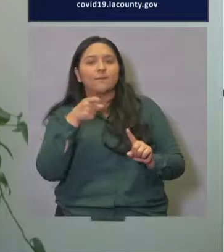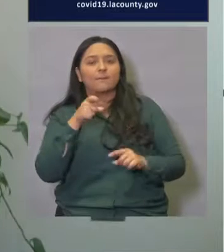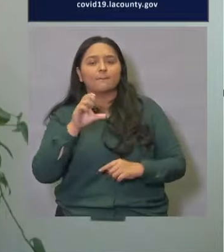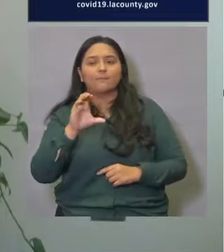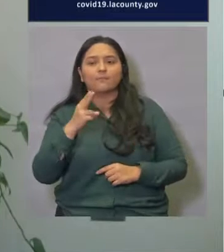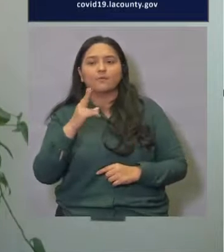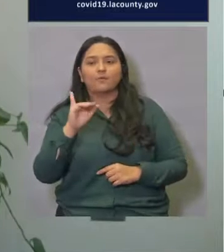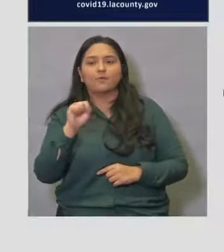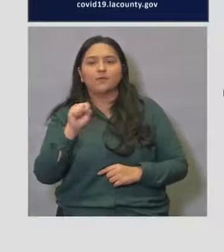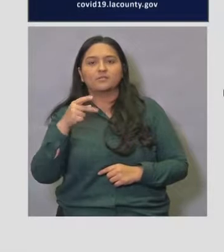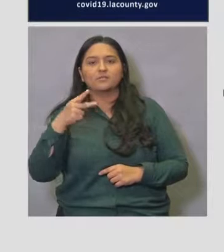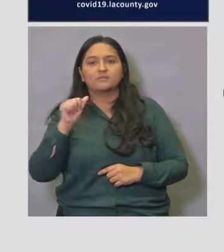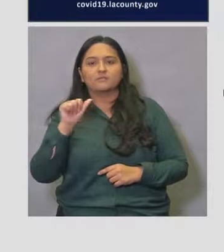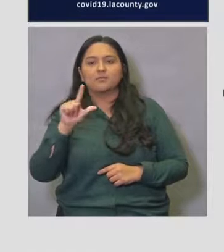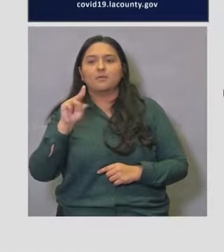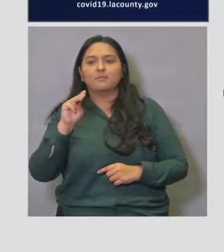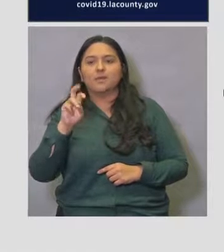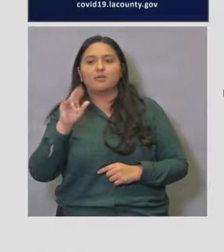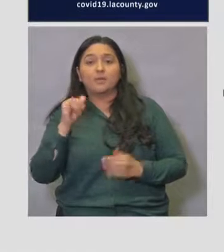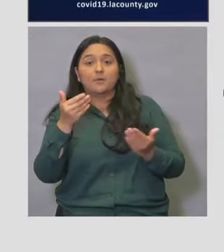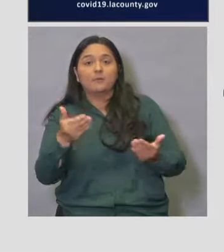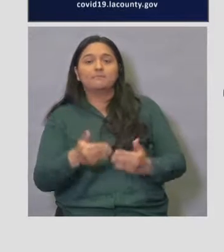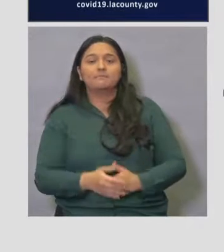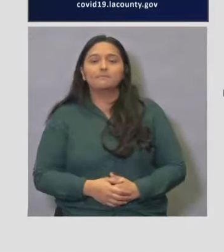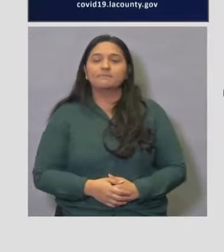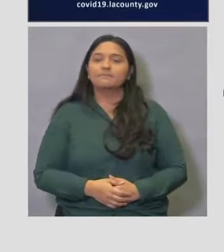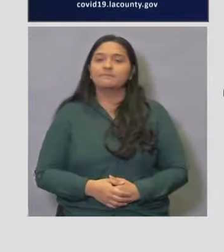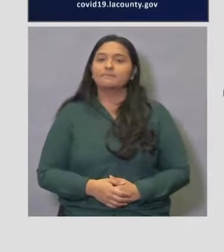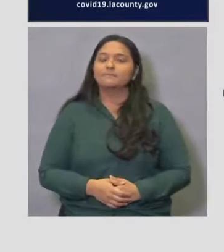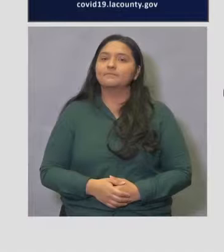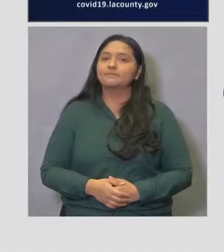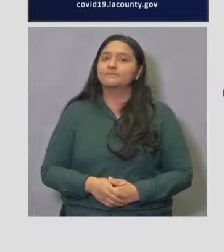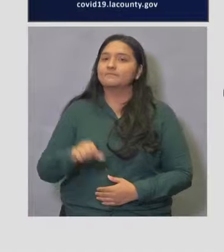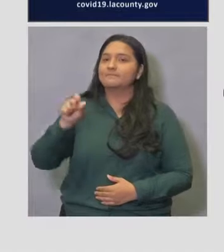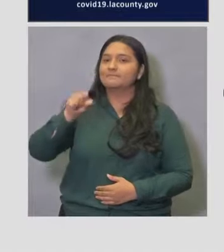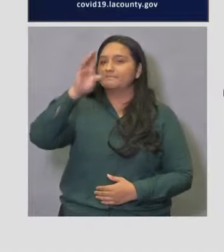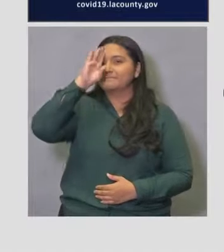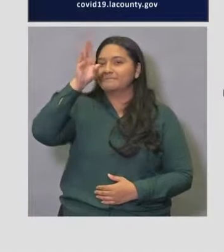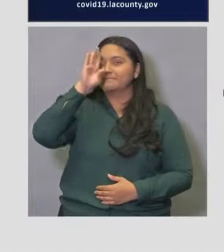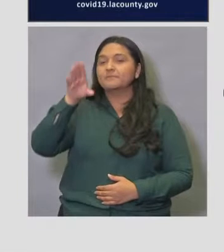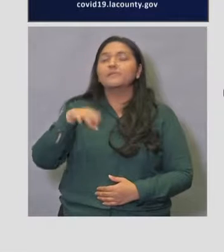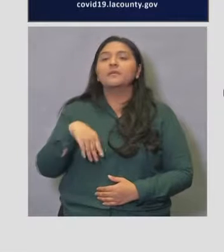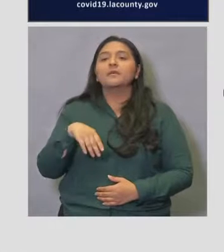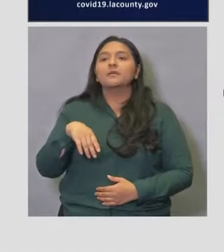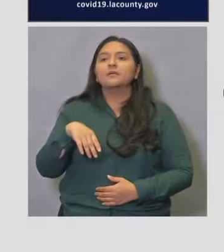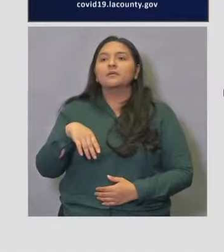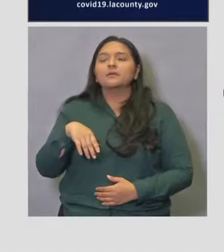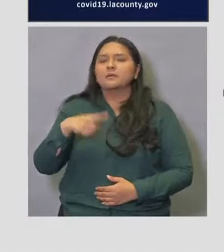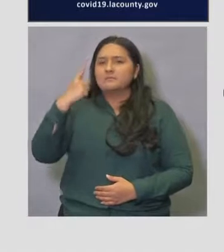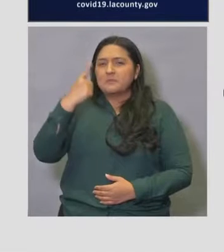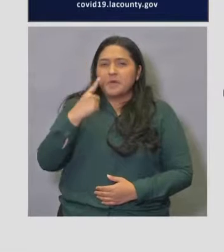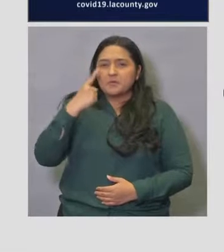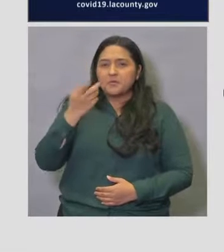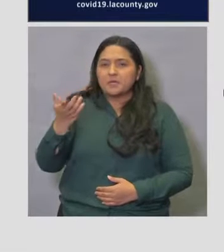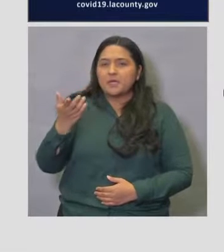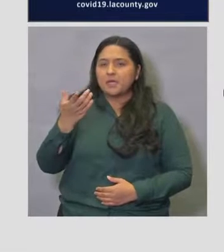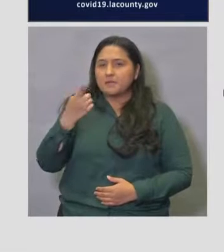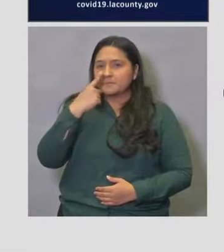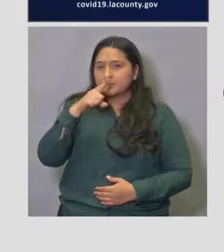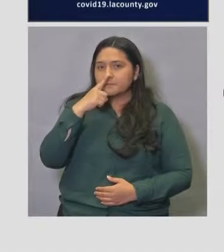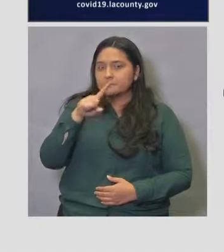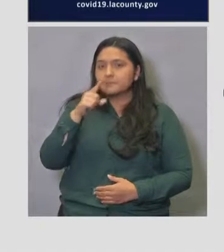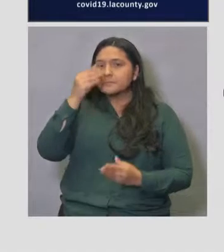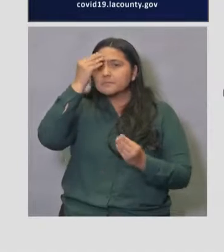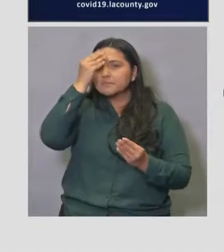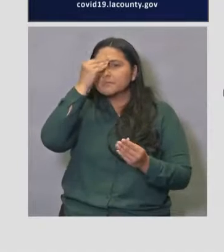Chris Palmieri. Chris, your line is unmuted. Please go ahead. Yes, hi, Dr. Farrar. I was wondering if you could just give us an update on some